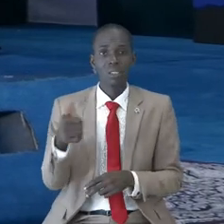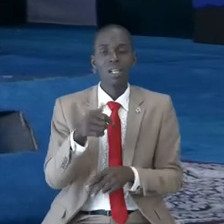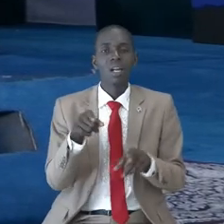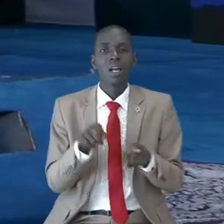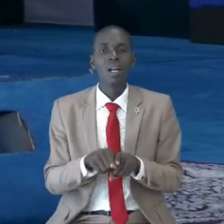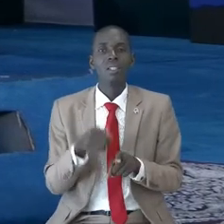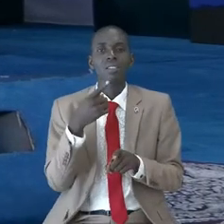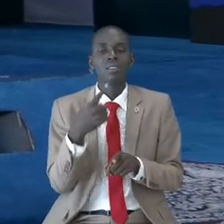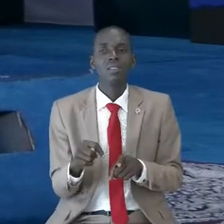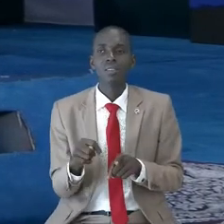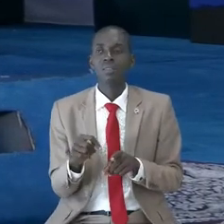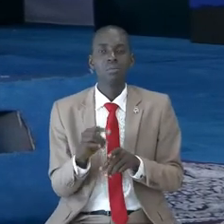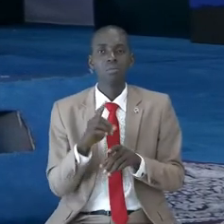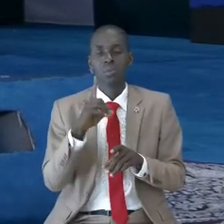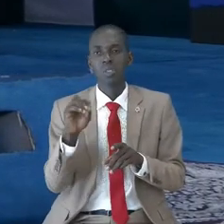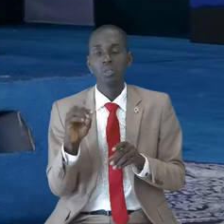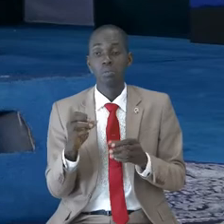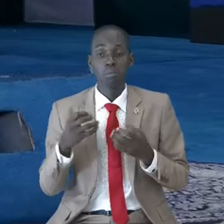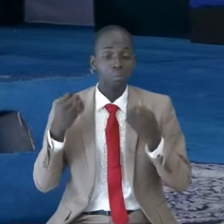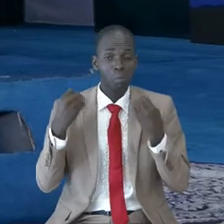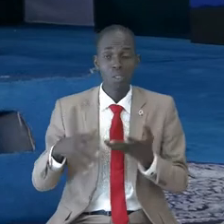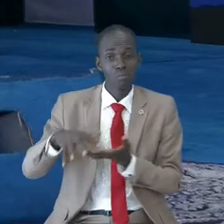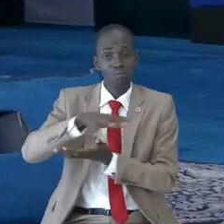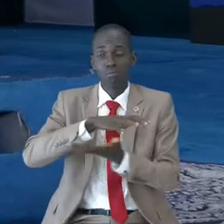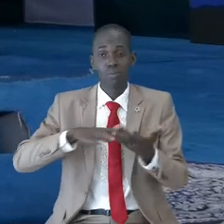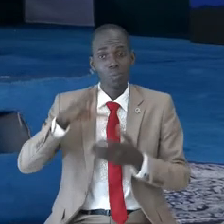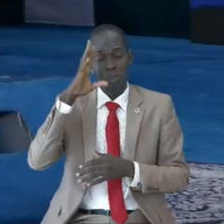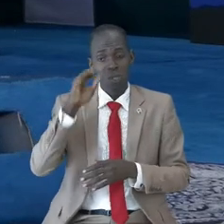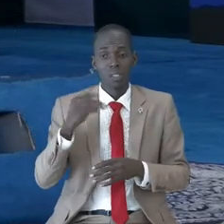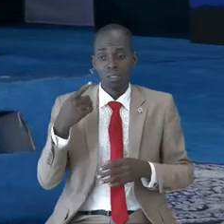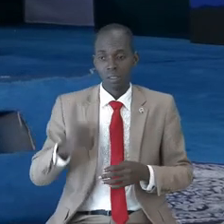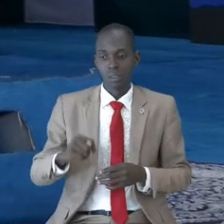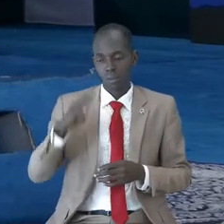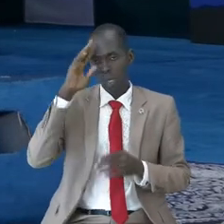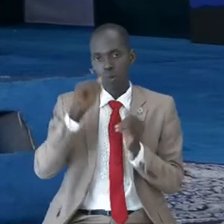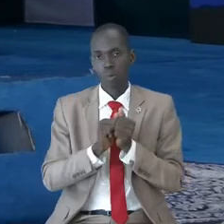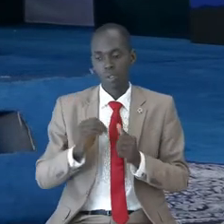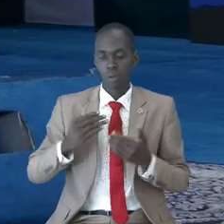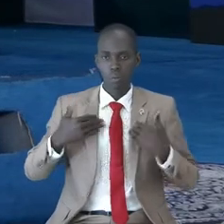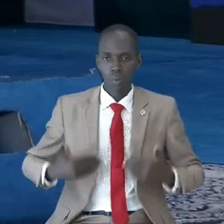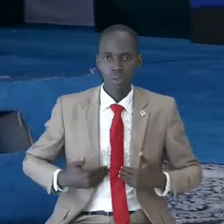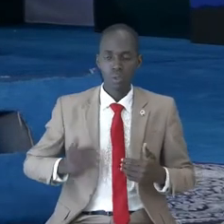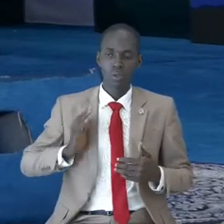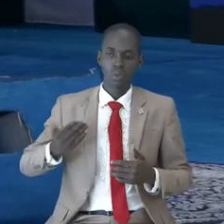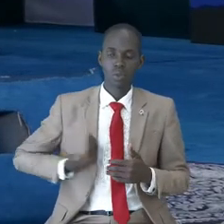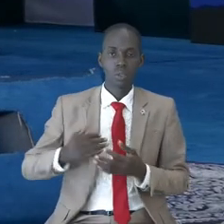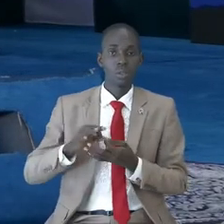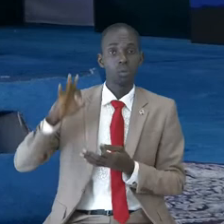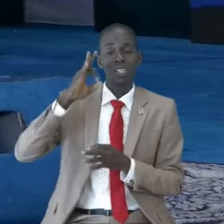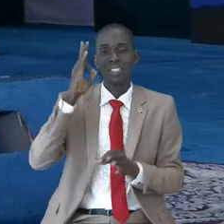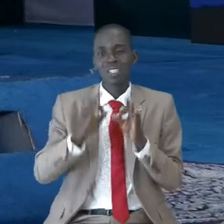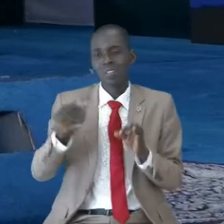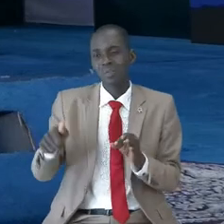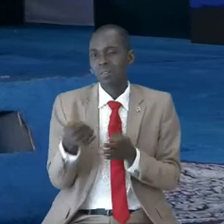man, the composite man, your body, your soul, your spirit. And if any part